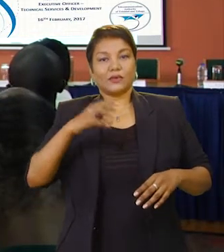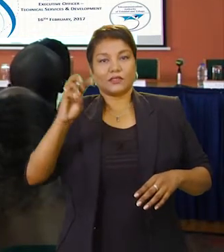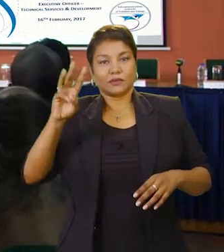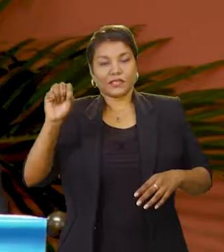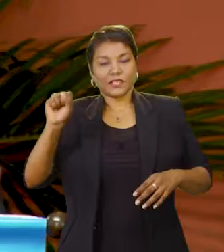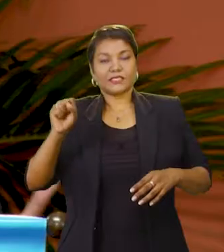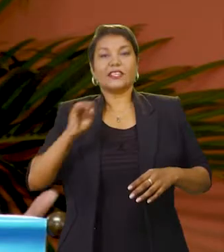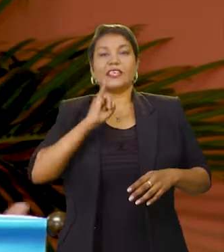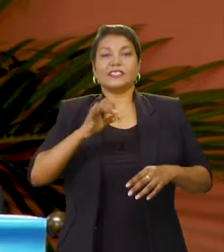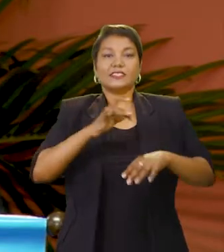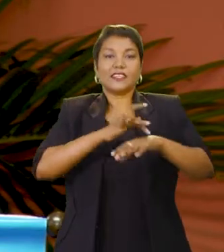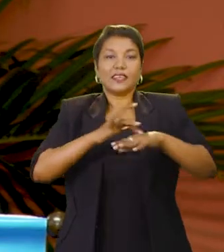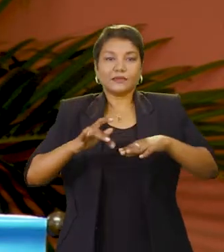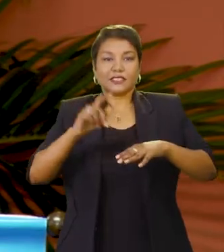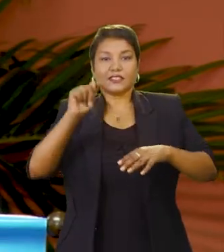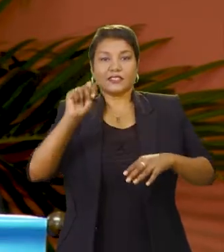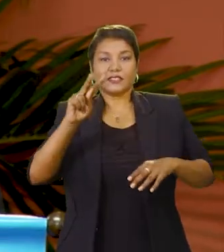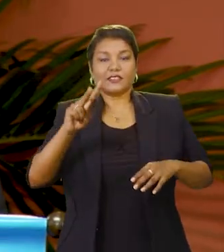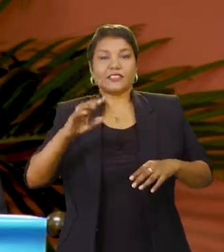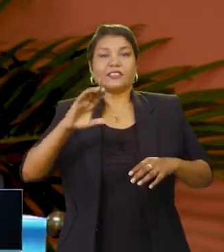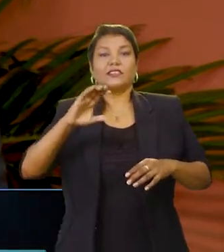internet. So the purpose of this framework,